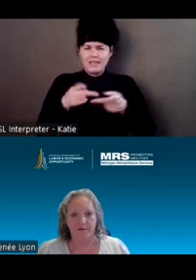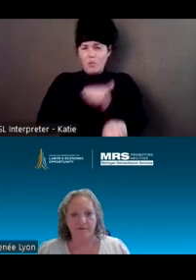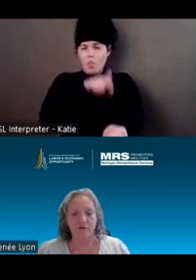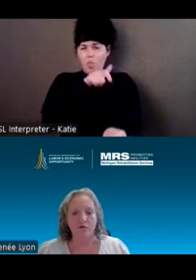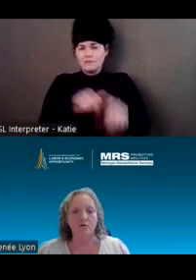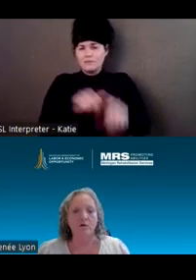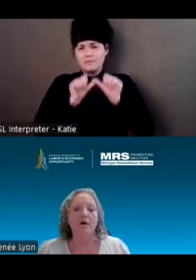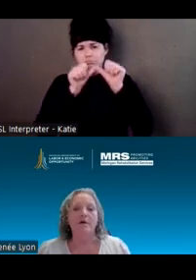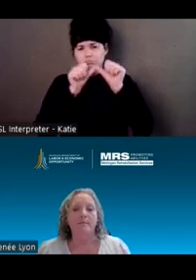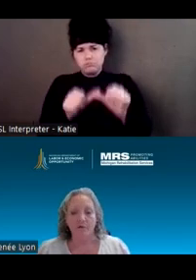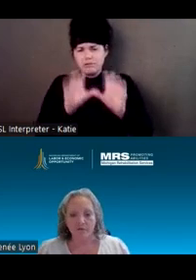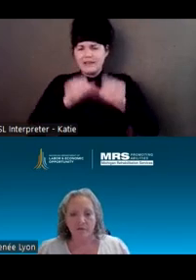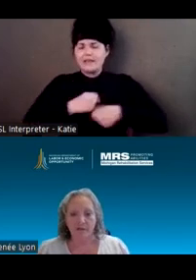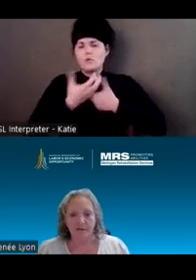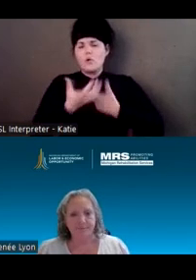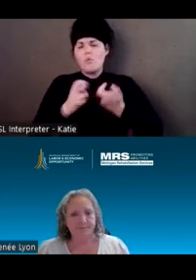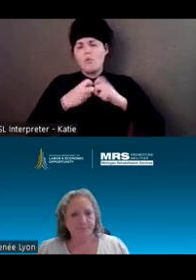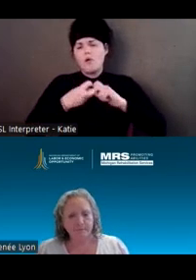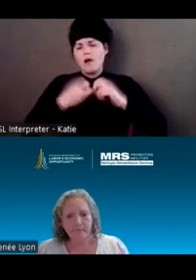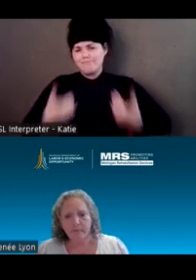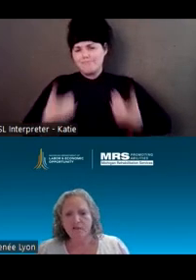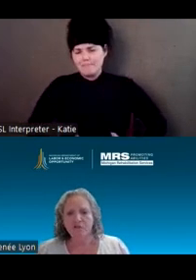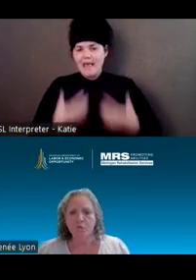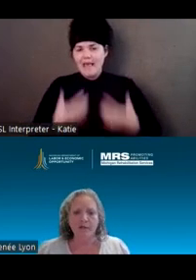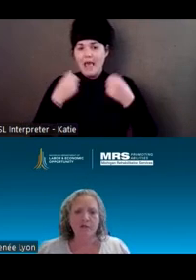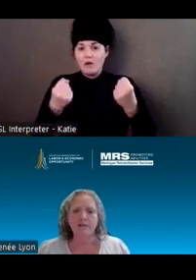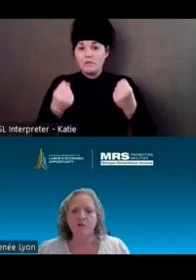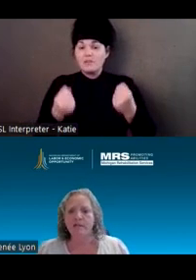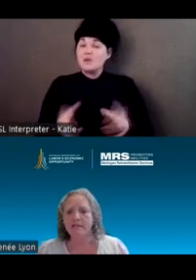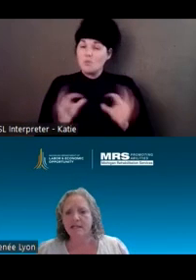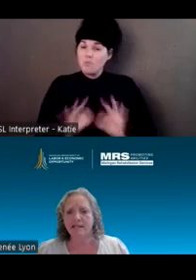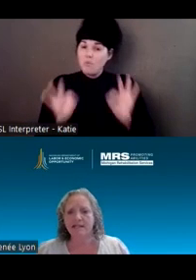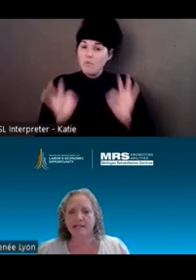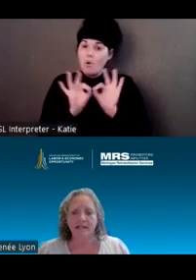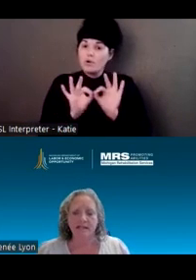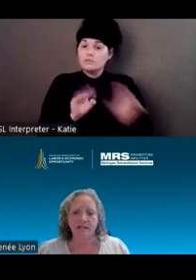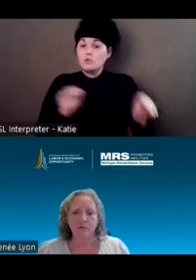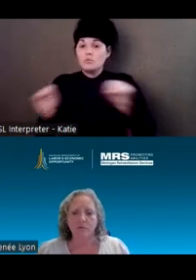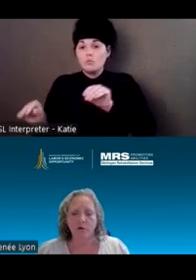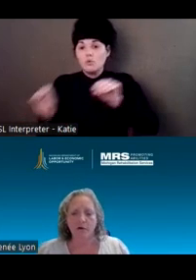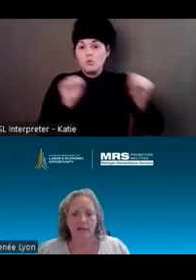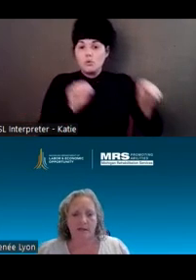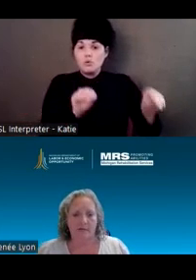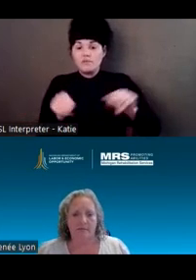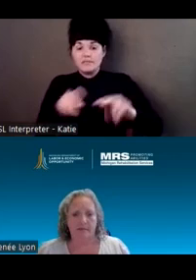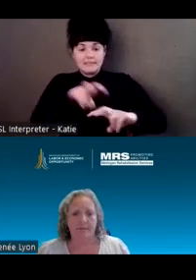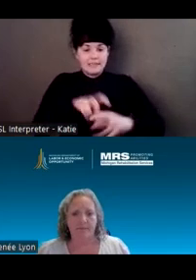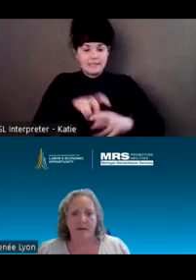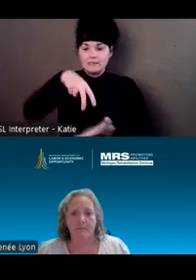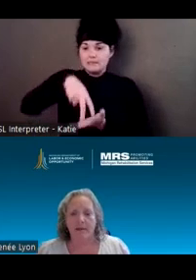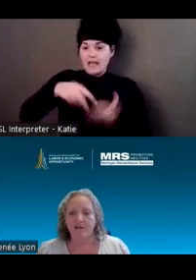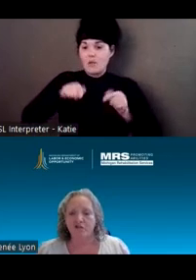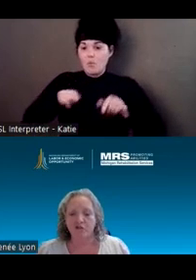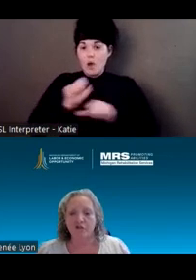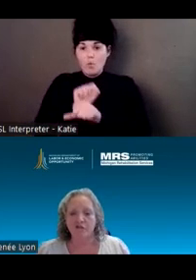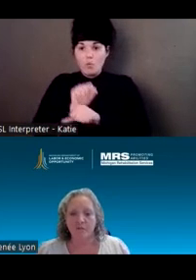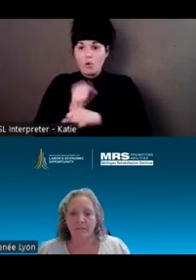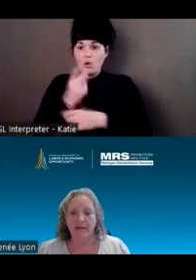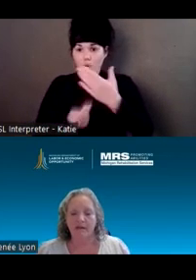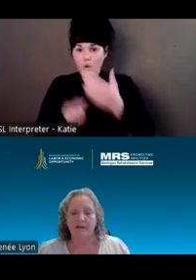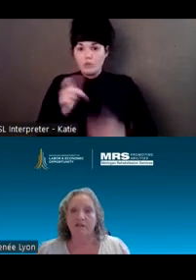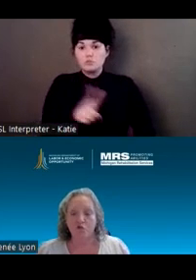health. So move a little. Switch between sitting and standing when working. Make